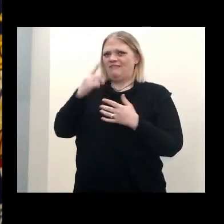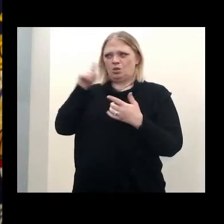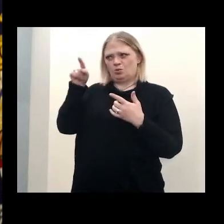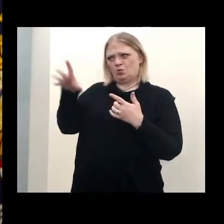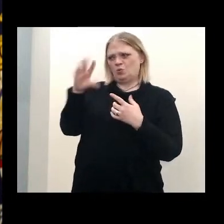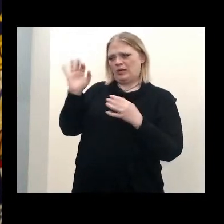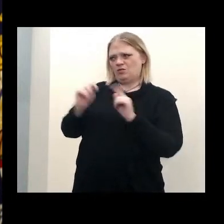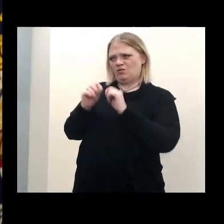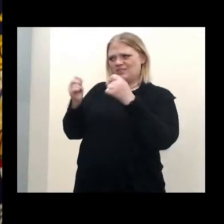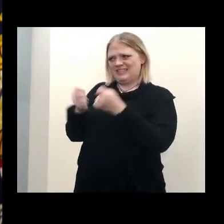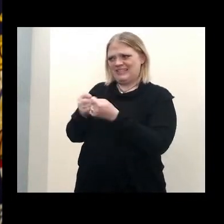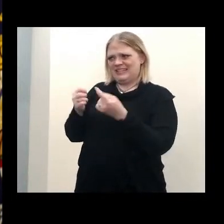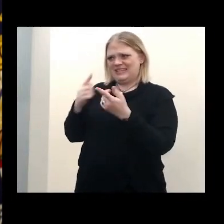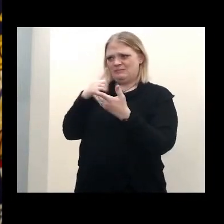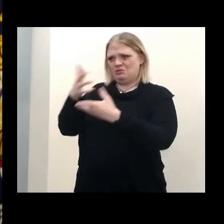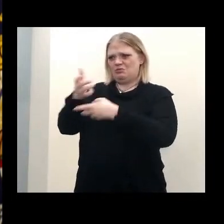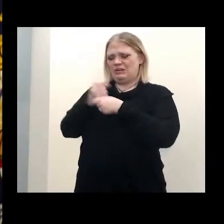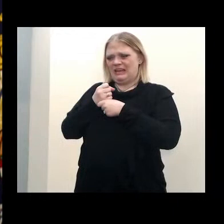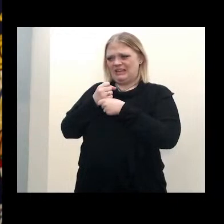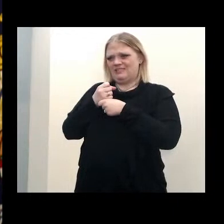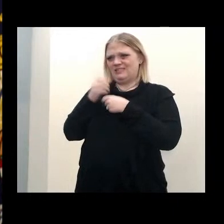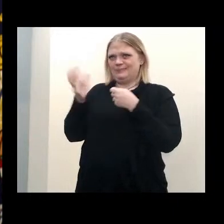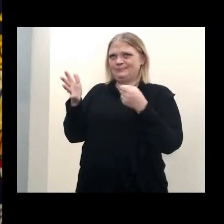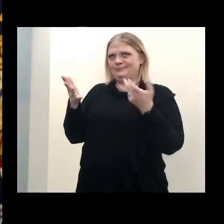team, getting these sort of